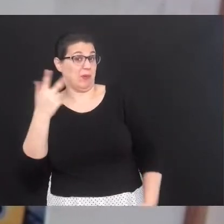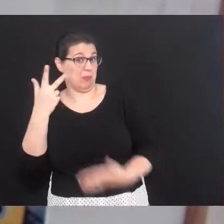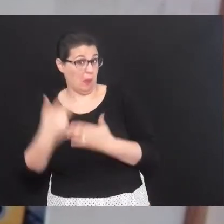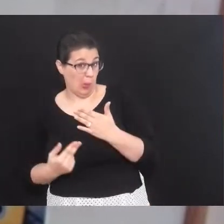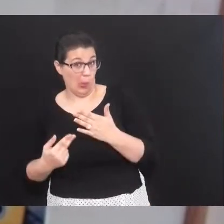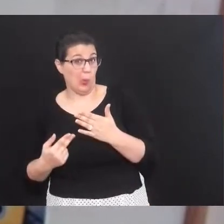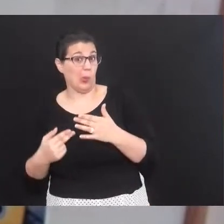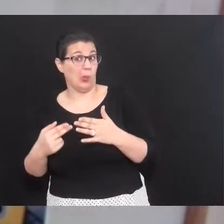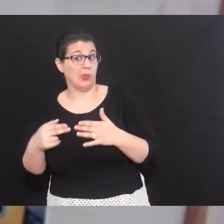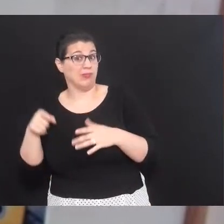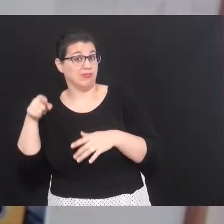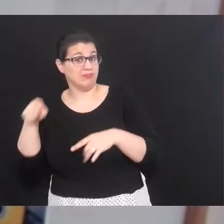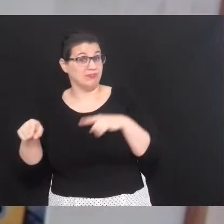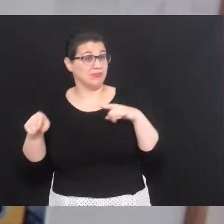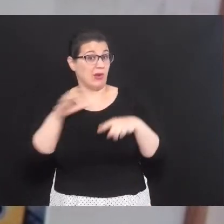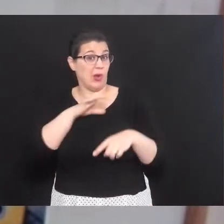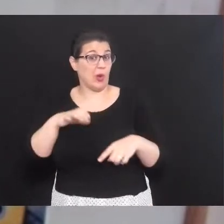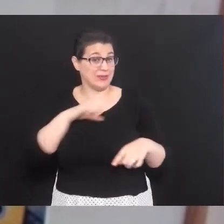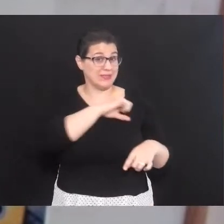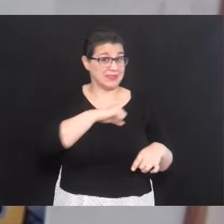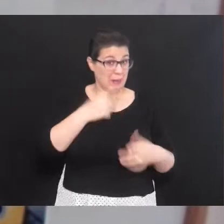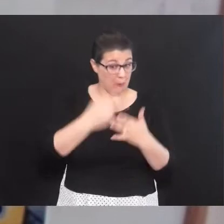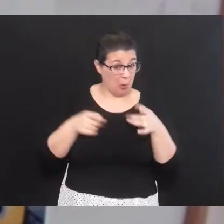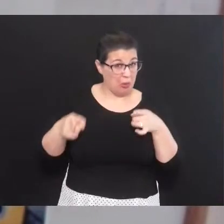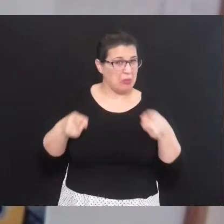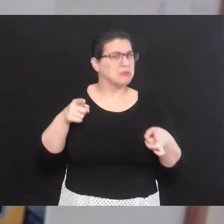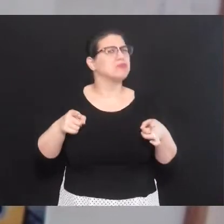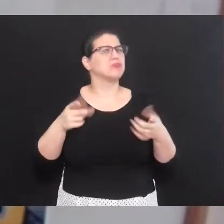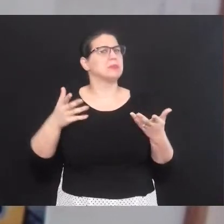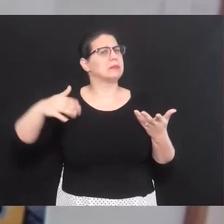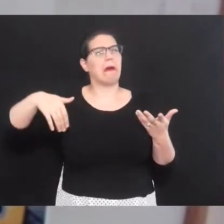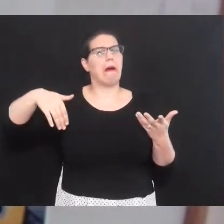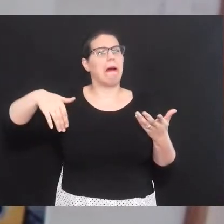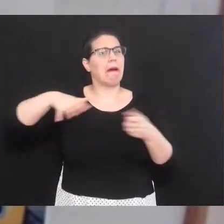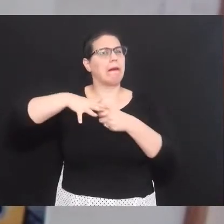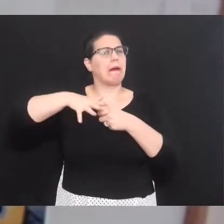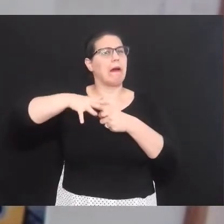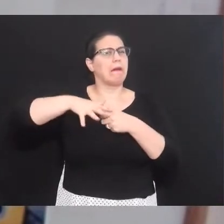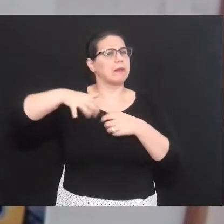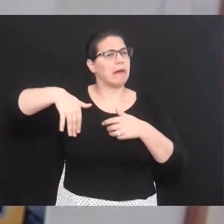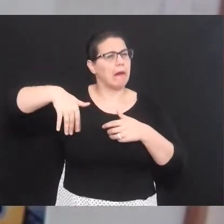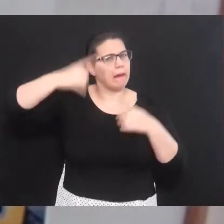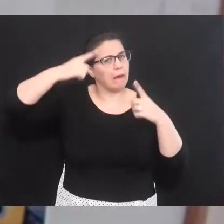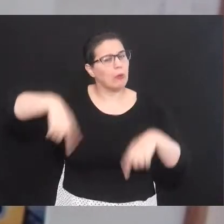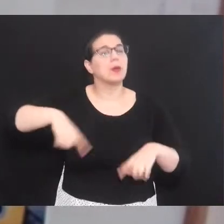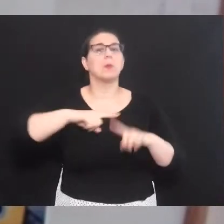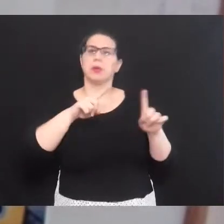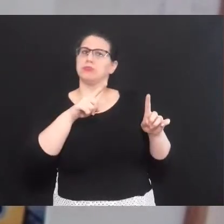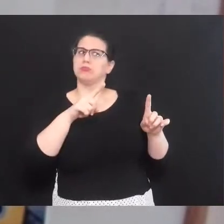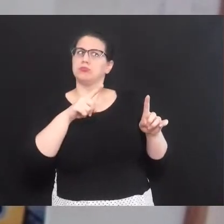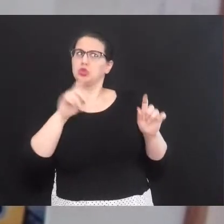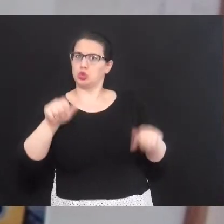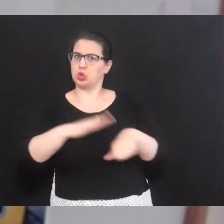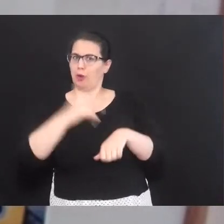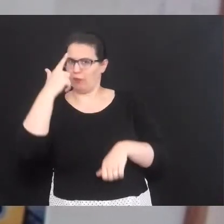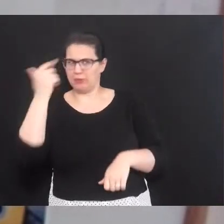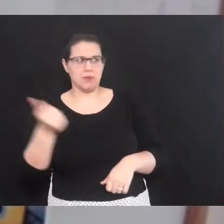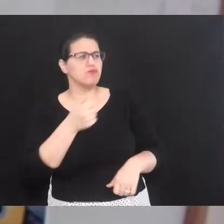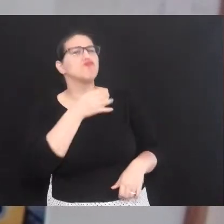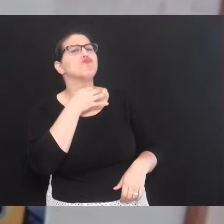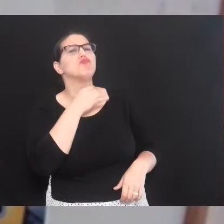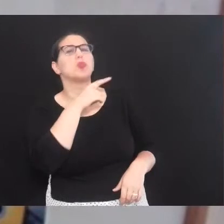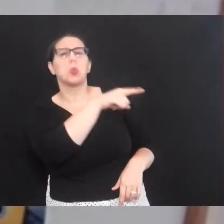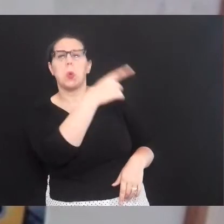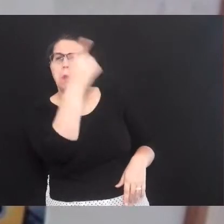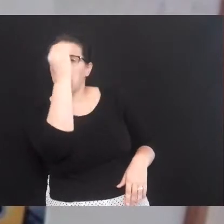look like there's the consensus as of yet, but they could call that on their own. What are your thoughts on the calls for that special session?